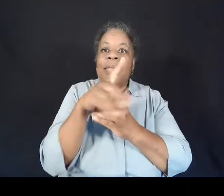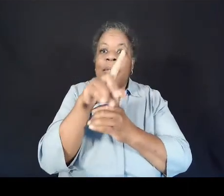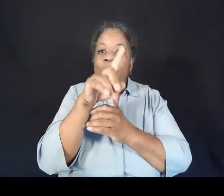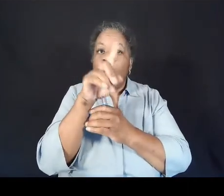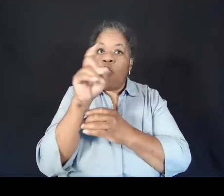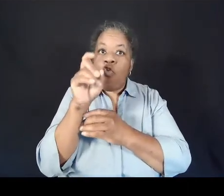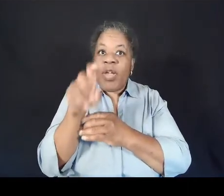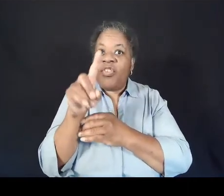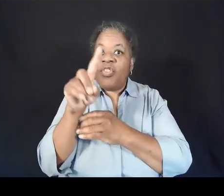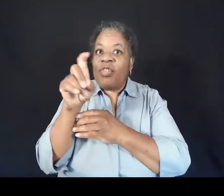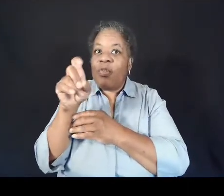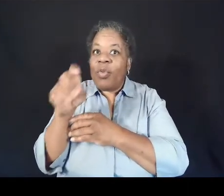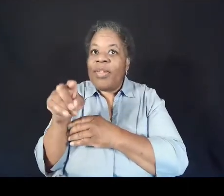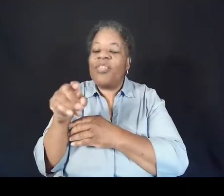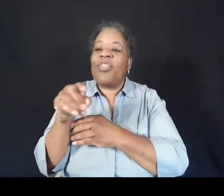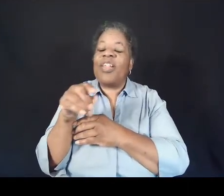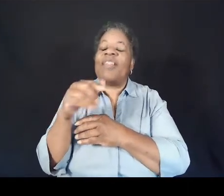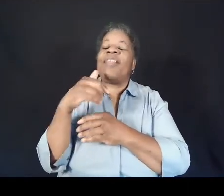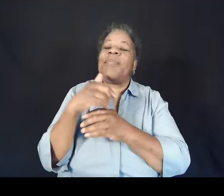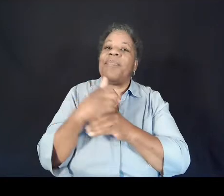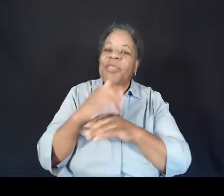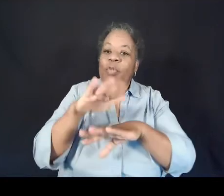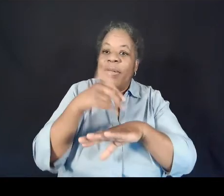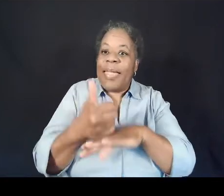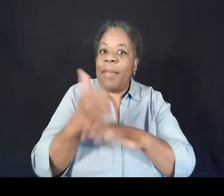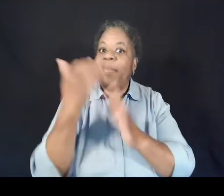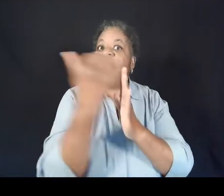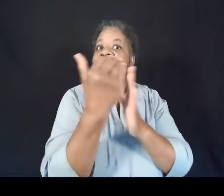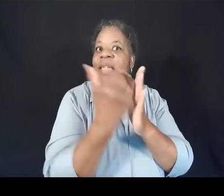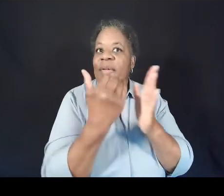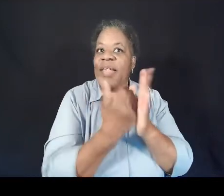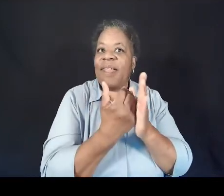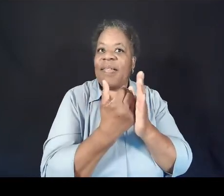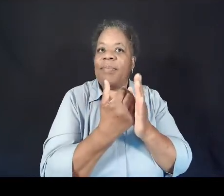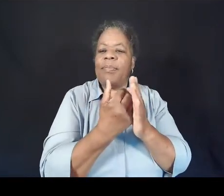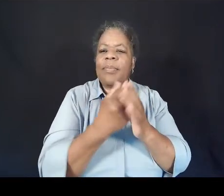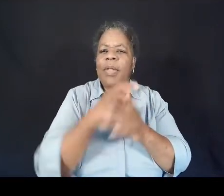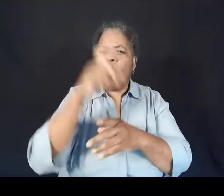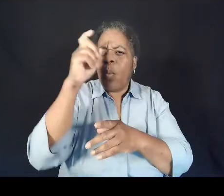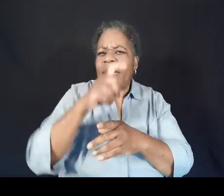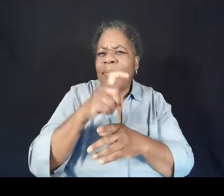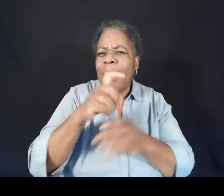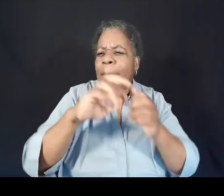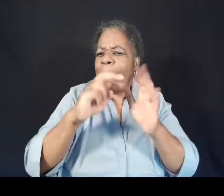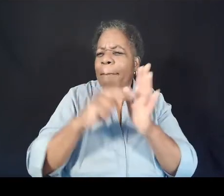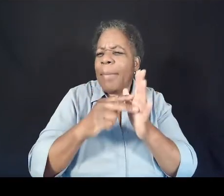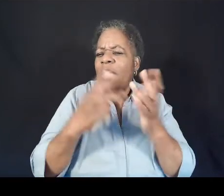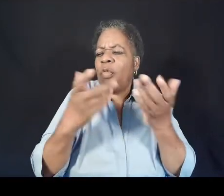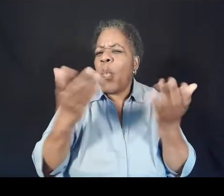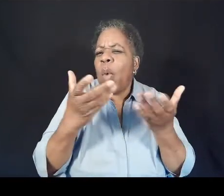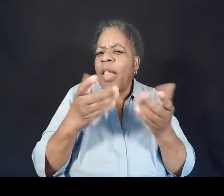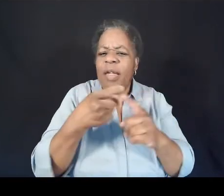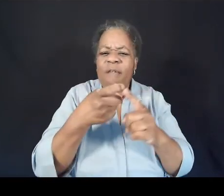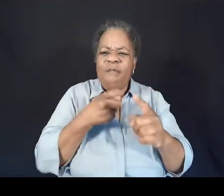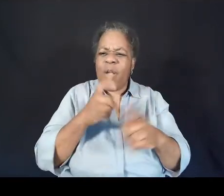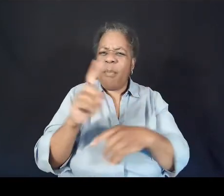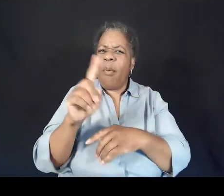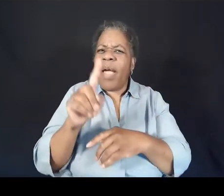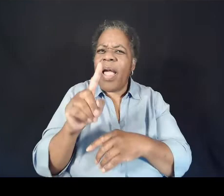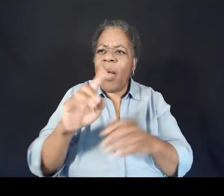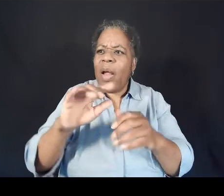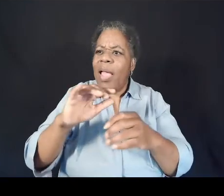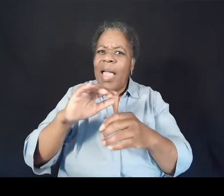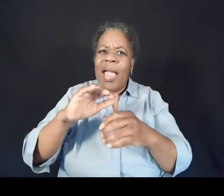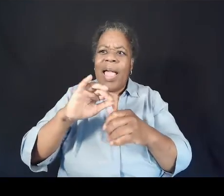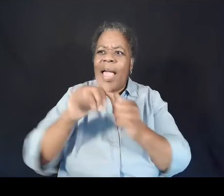to set up the rest of the series. What is wisdom? Where does it come from? How do we get it? And